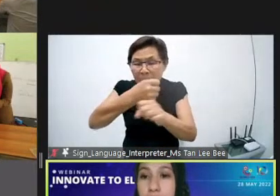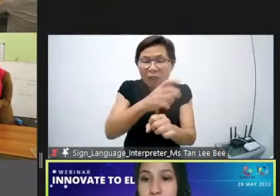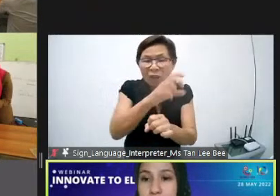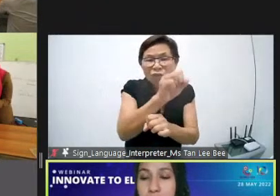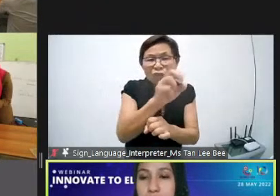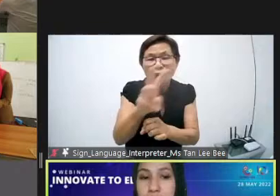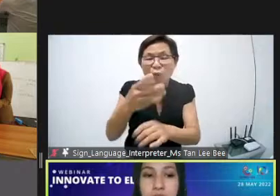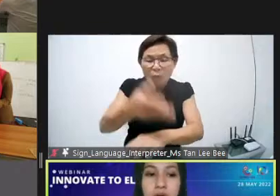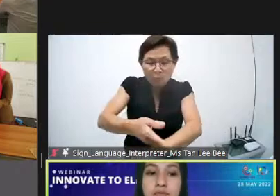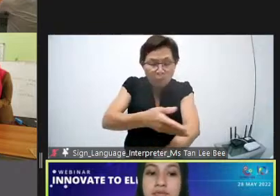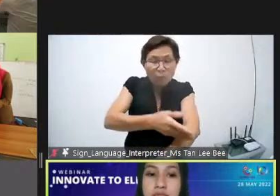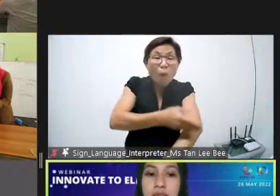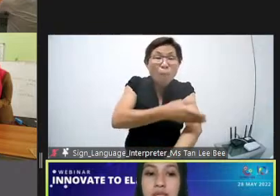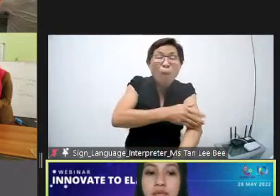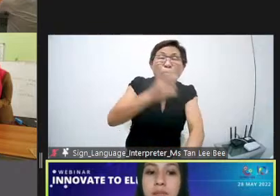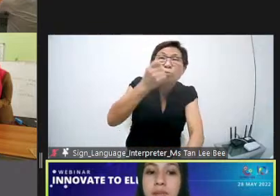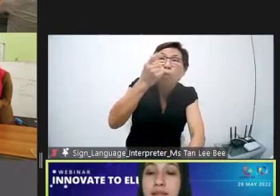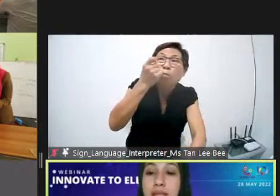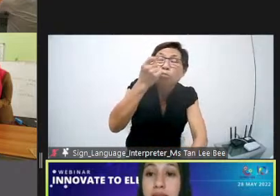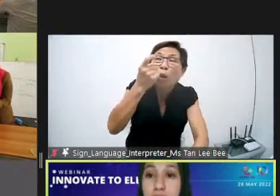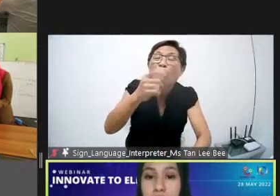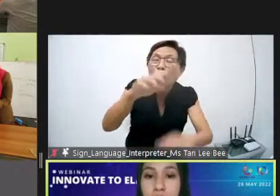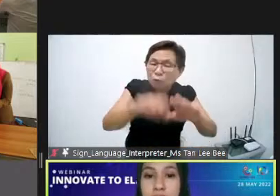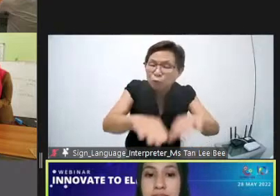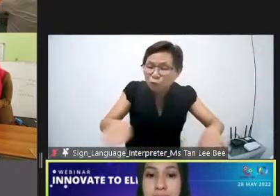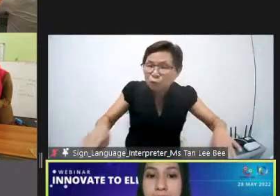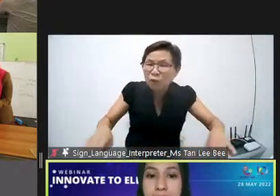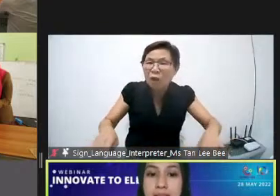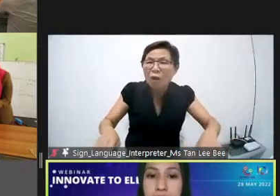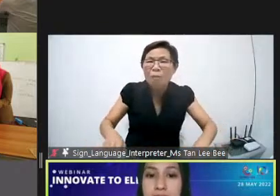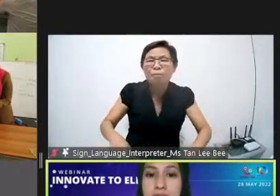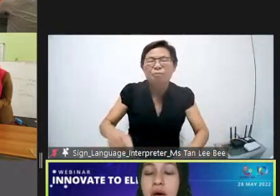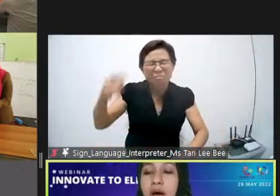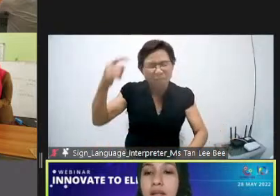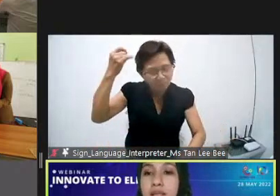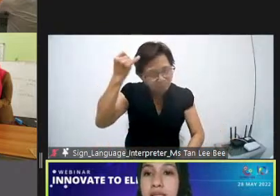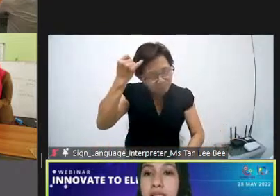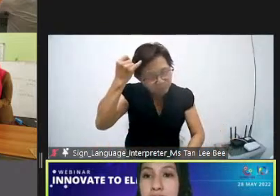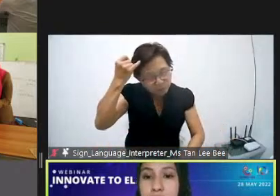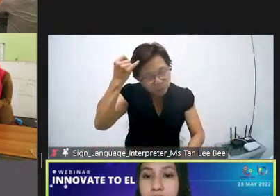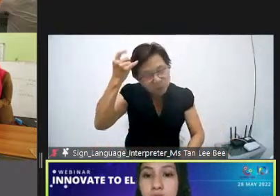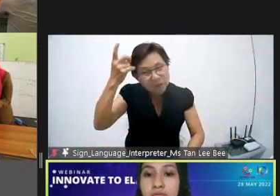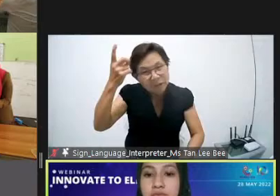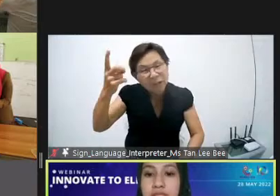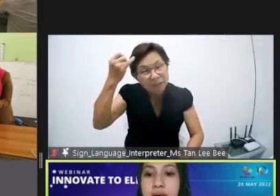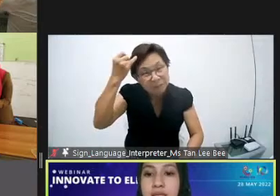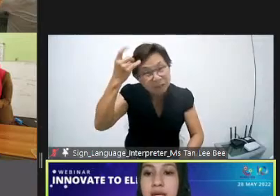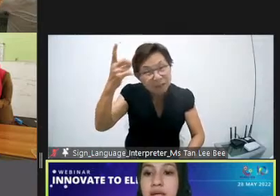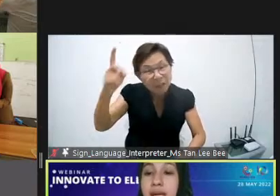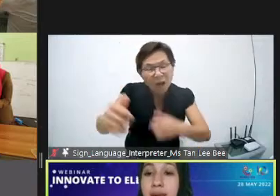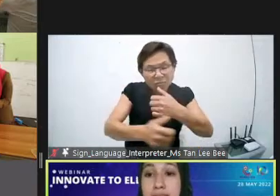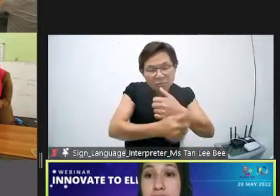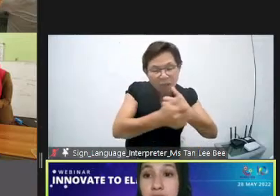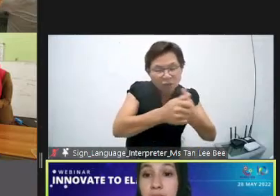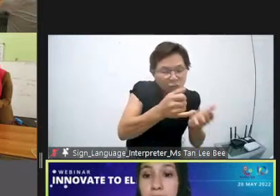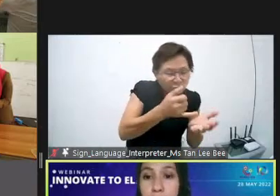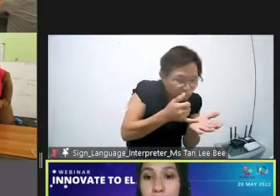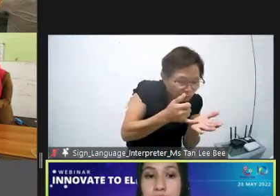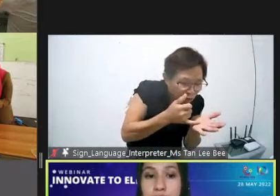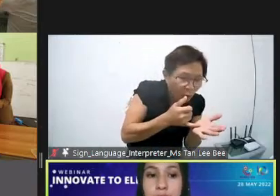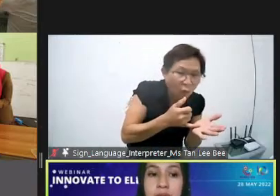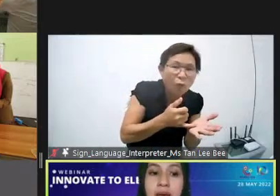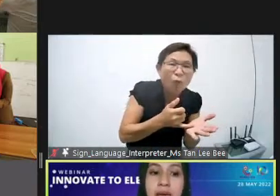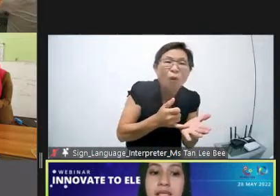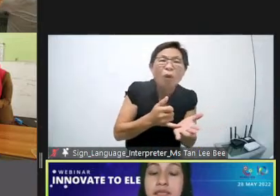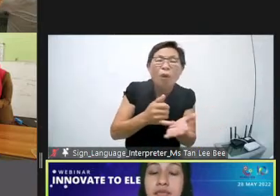the understanding of students with mild intellectual disabilities on the danger of drugs and additive